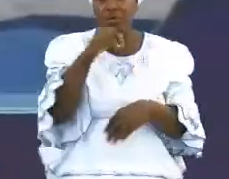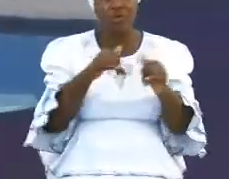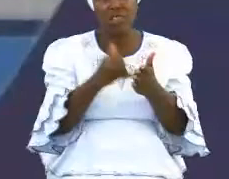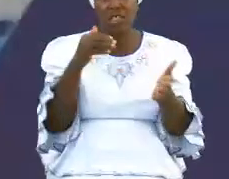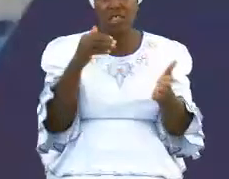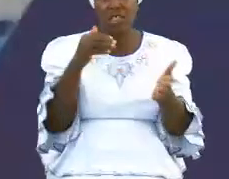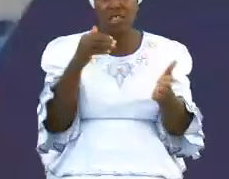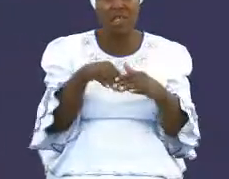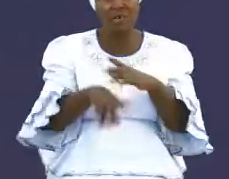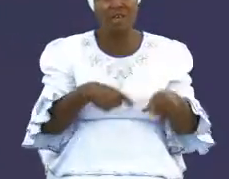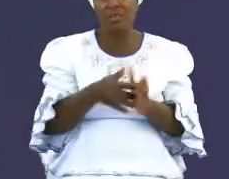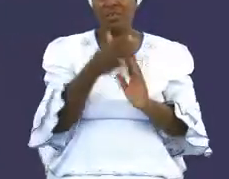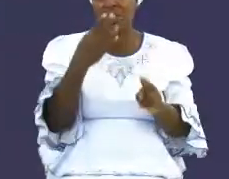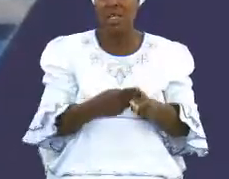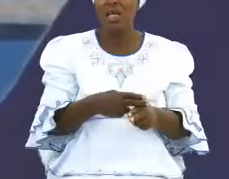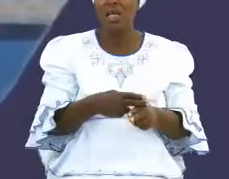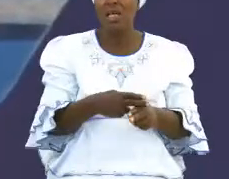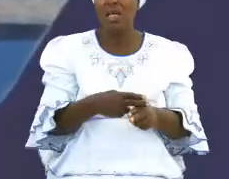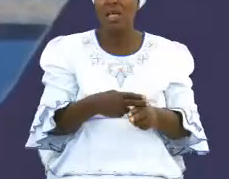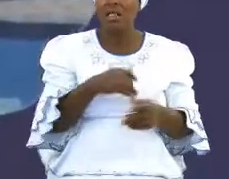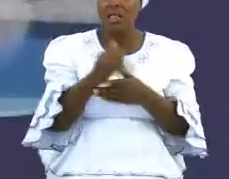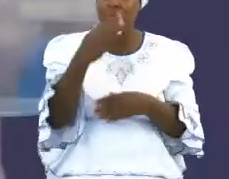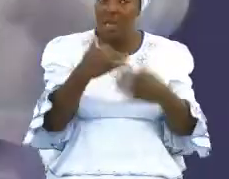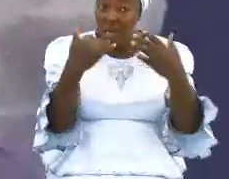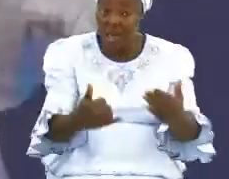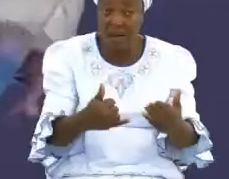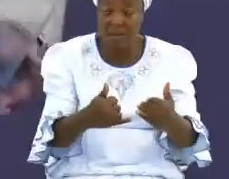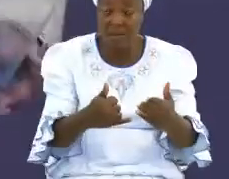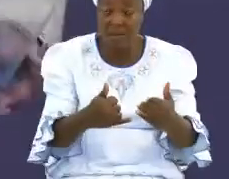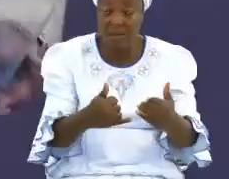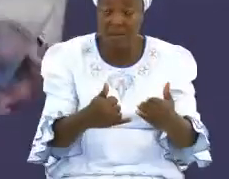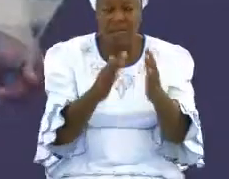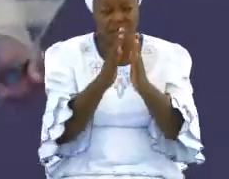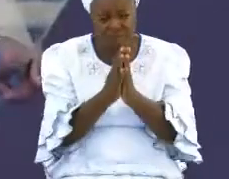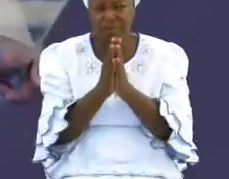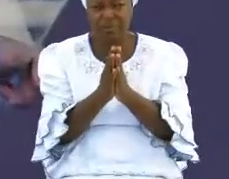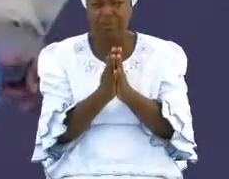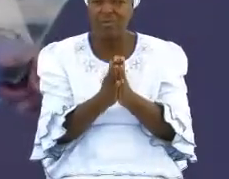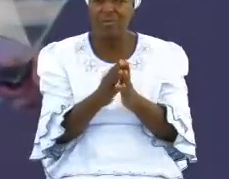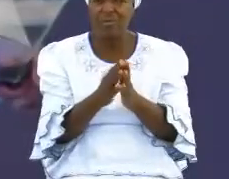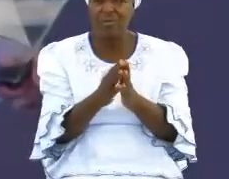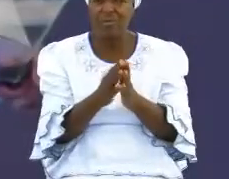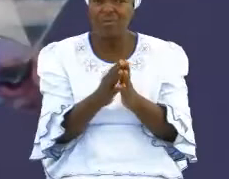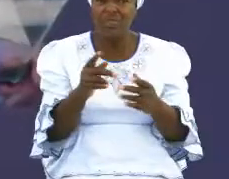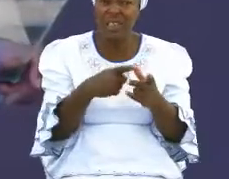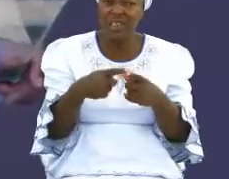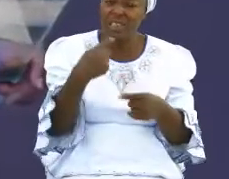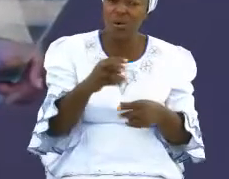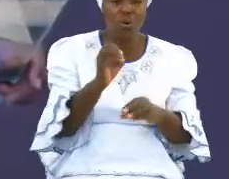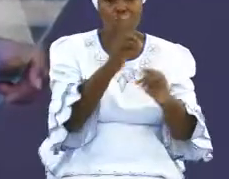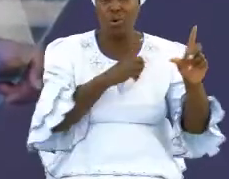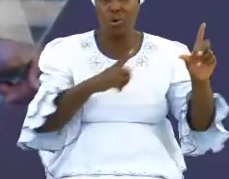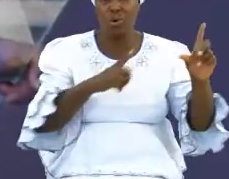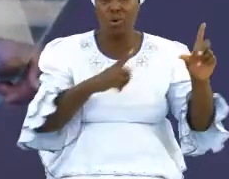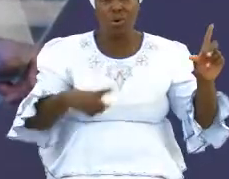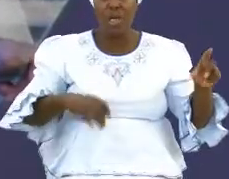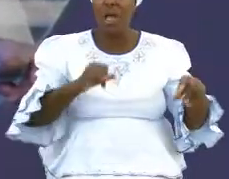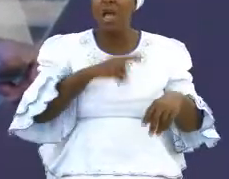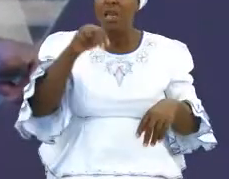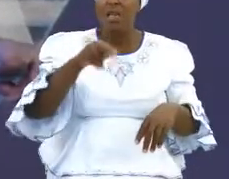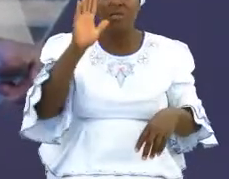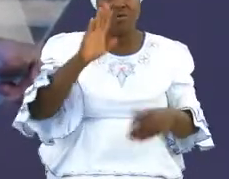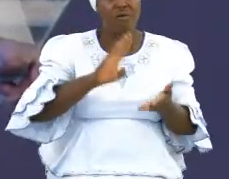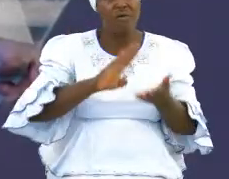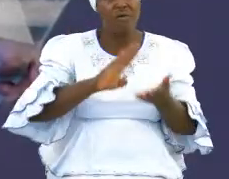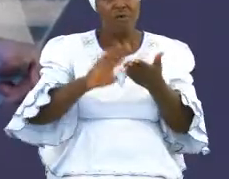closed. You're giving your life to the Lord now. You're saying, oh Lord, I need your forgiveness. I need your